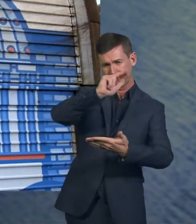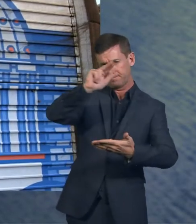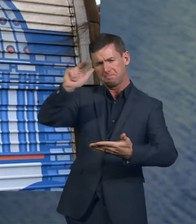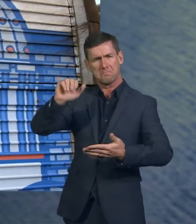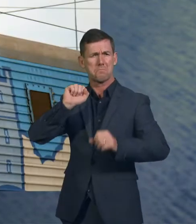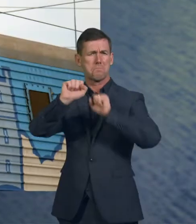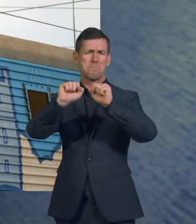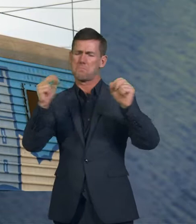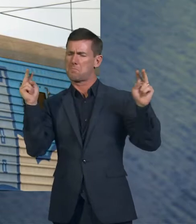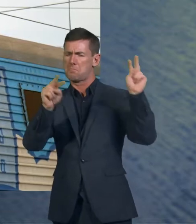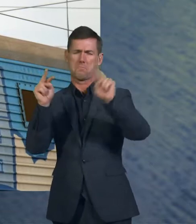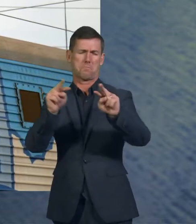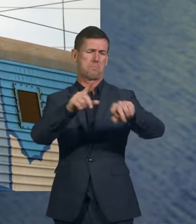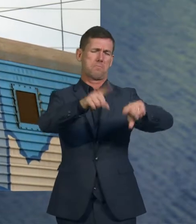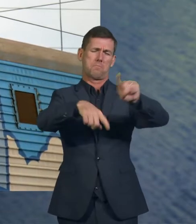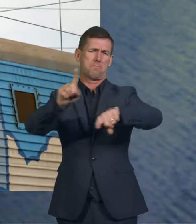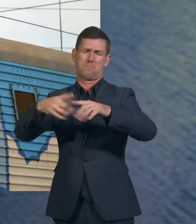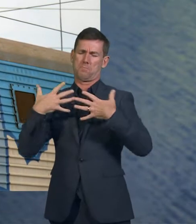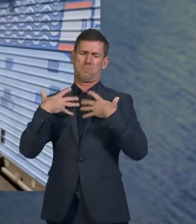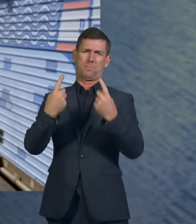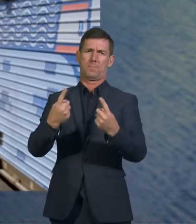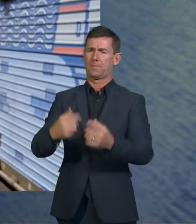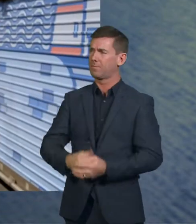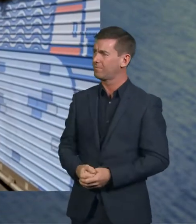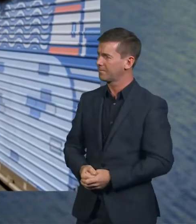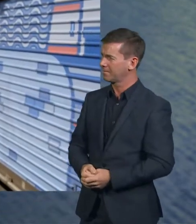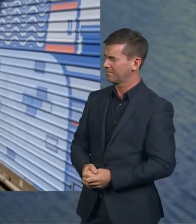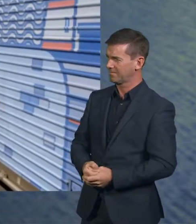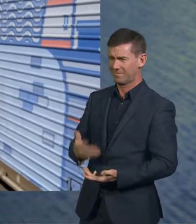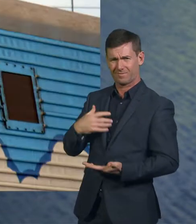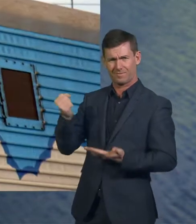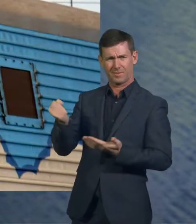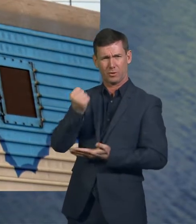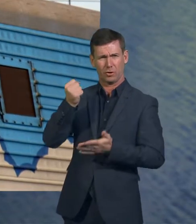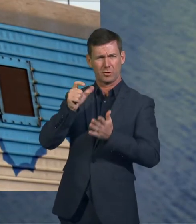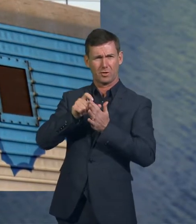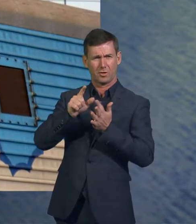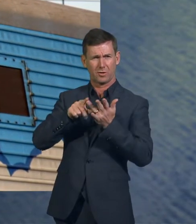viewer wants it to be. It's supposed to be Dover Castle, so they said Tower of London. It's